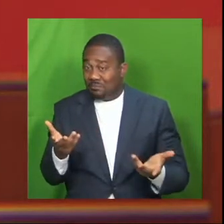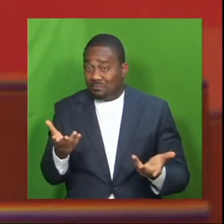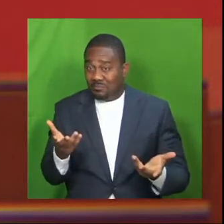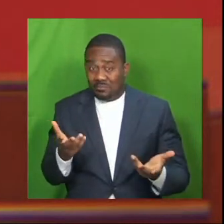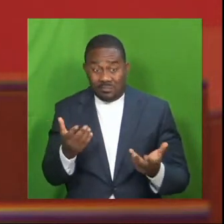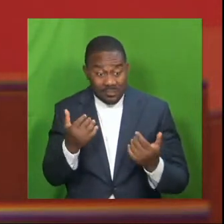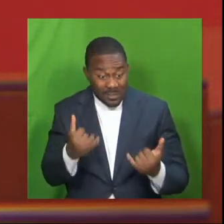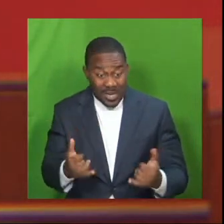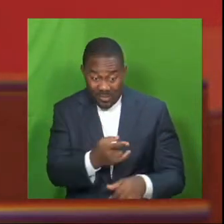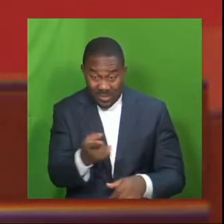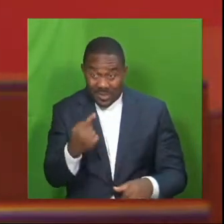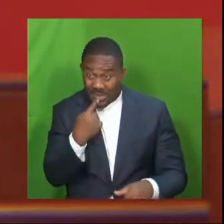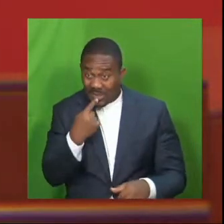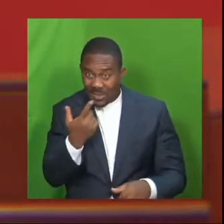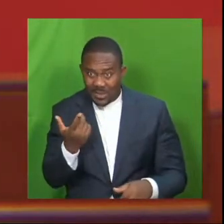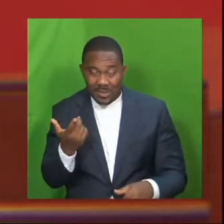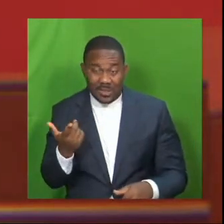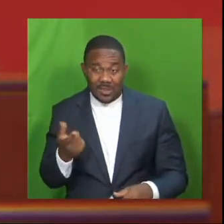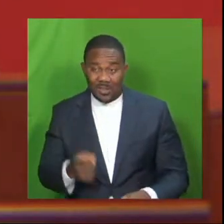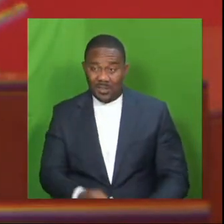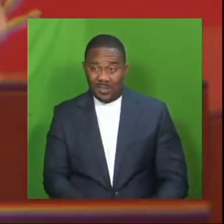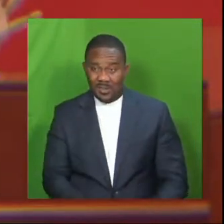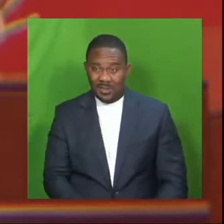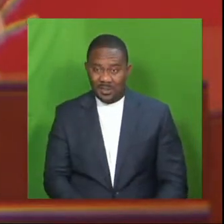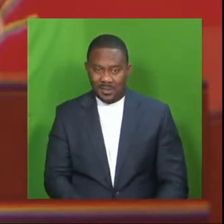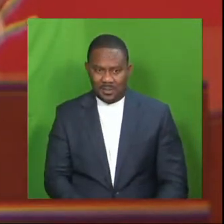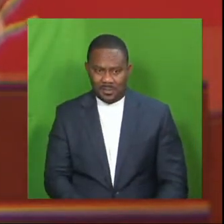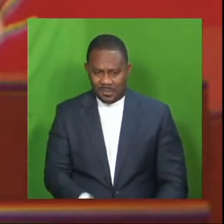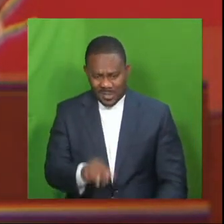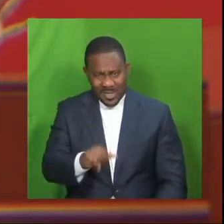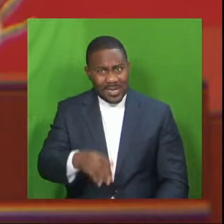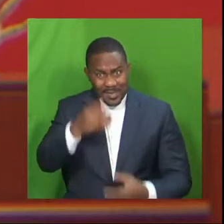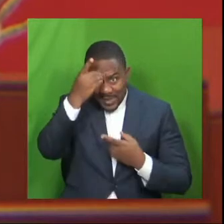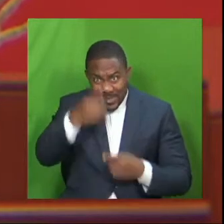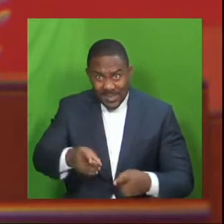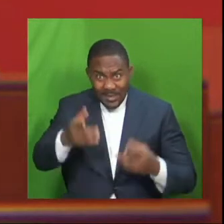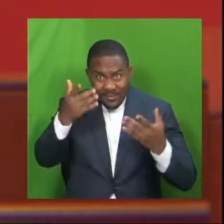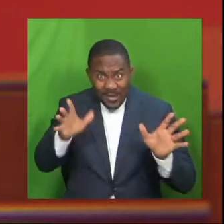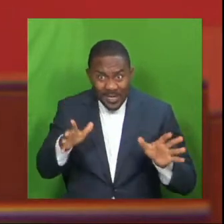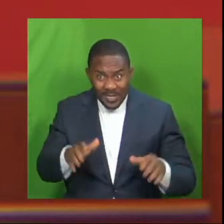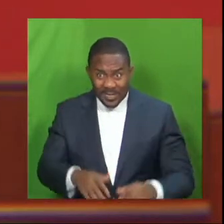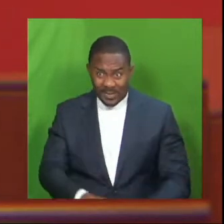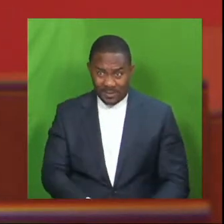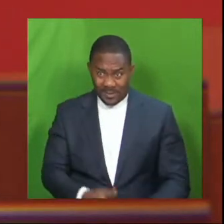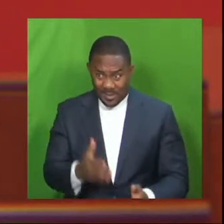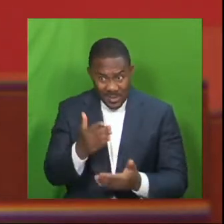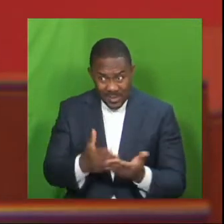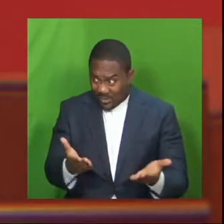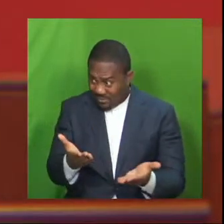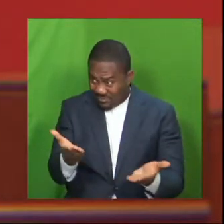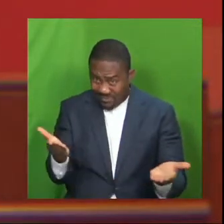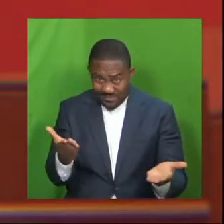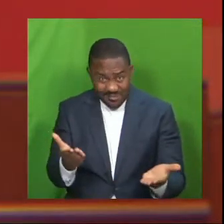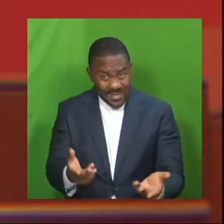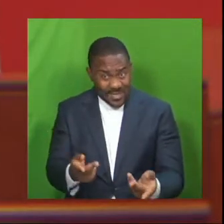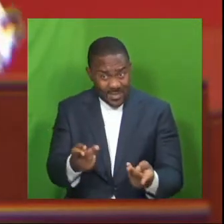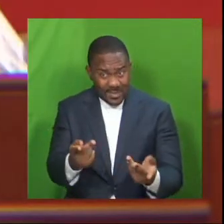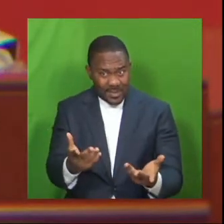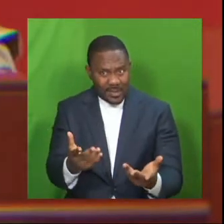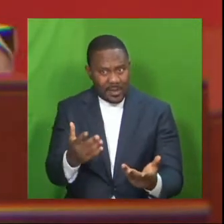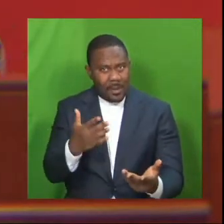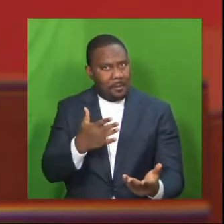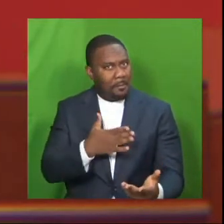are saying that mandatorily that is a decision. That is what some of you are proposing. I beg to